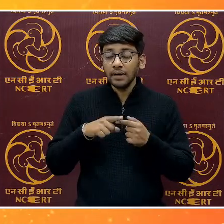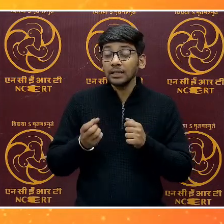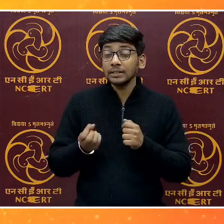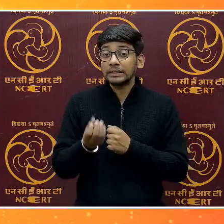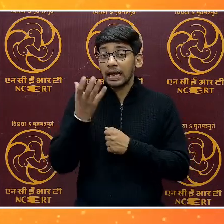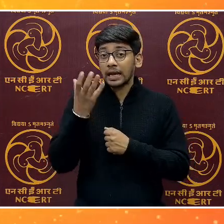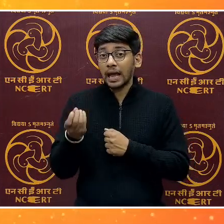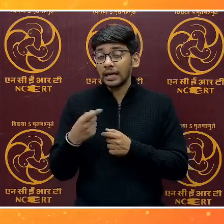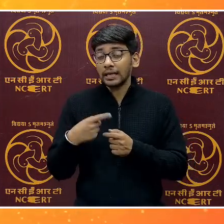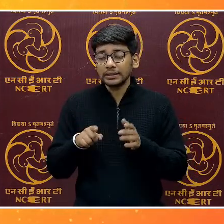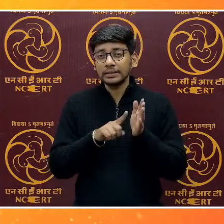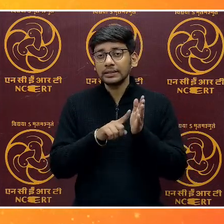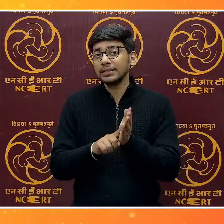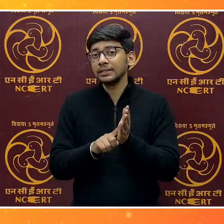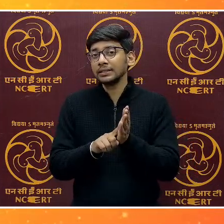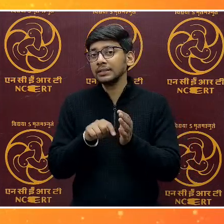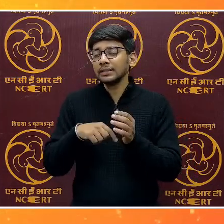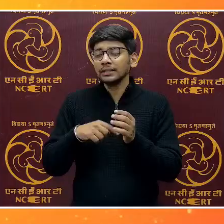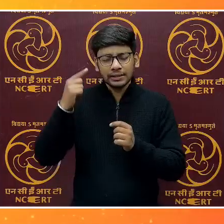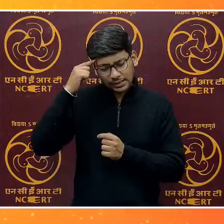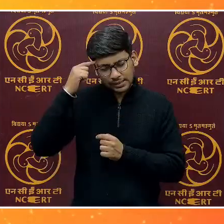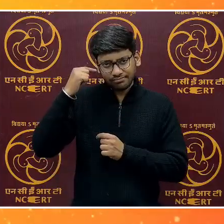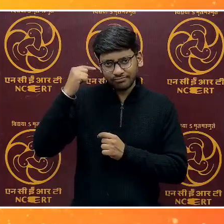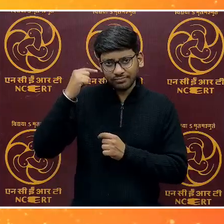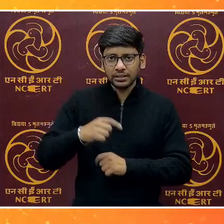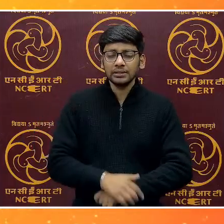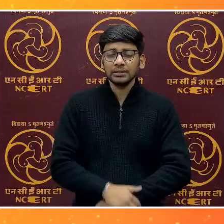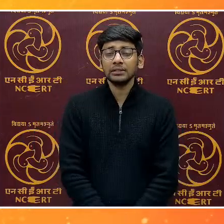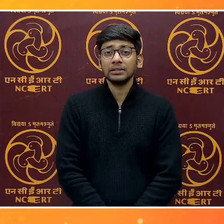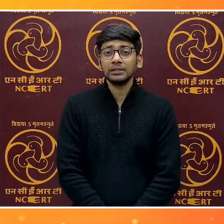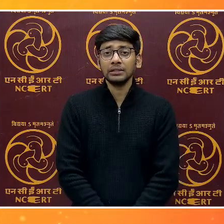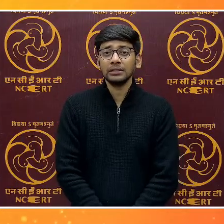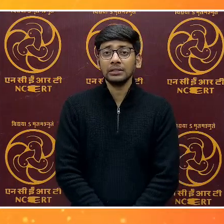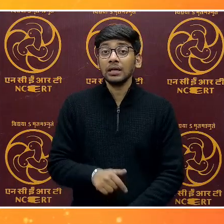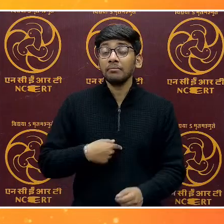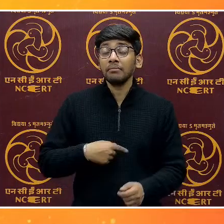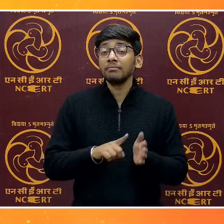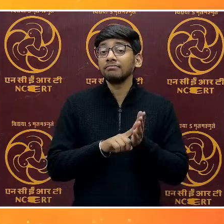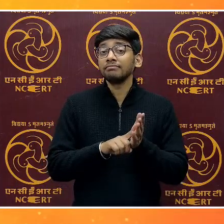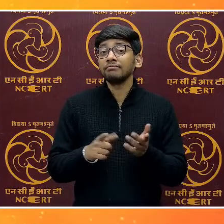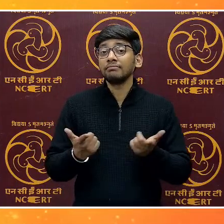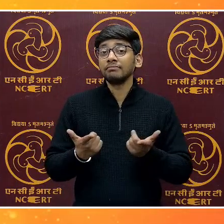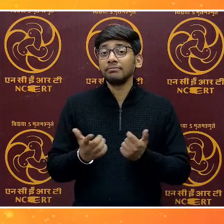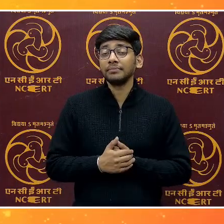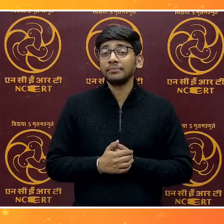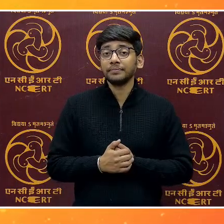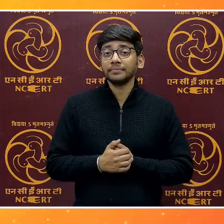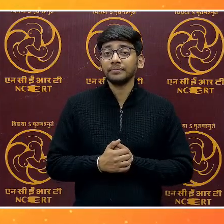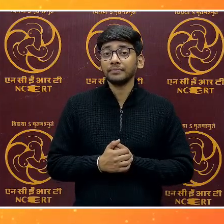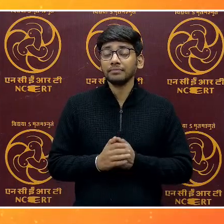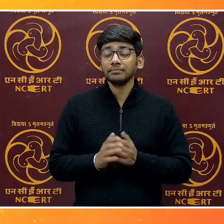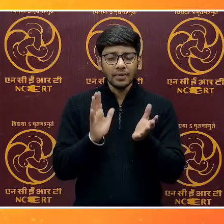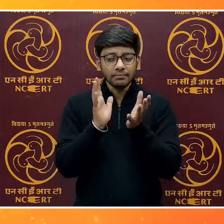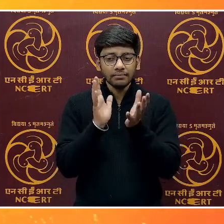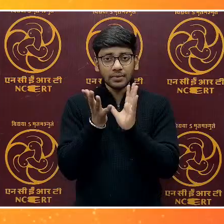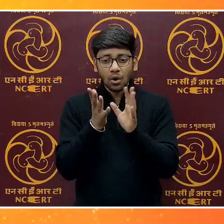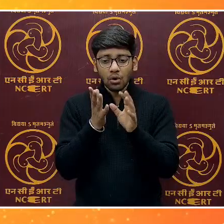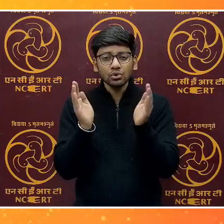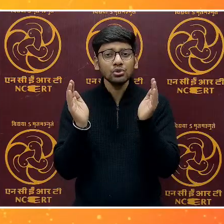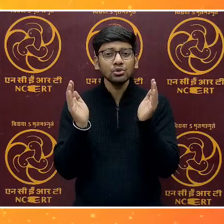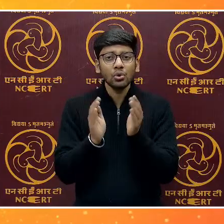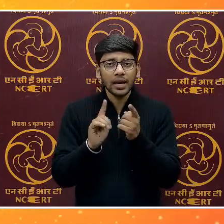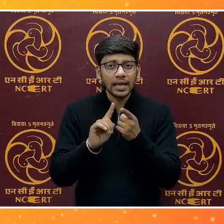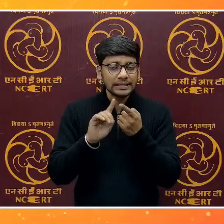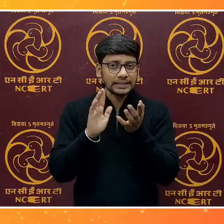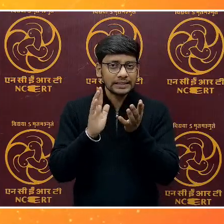night. Absolutely. So you guessed it right. Okay. I have brought a globe for you